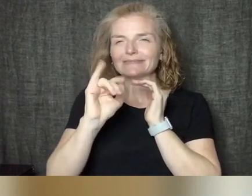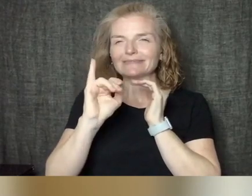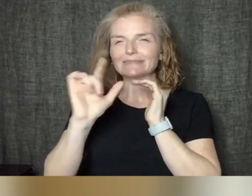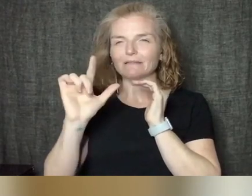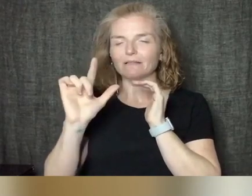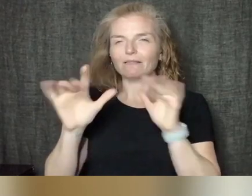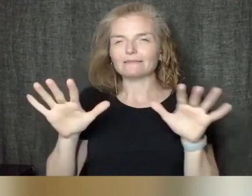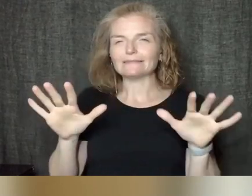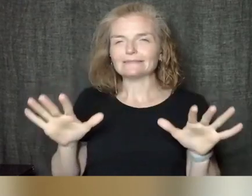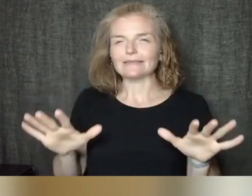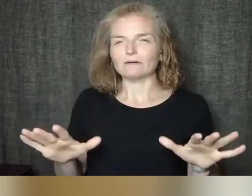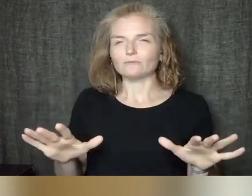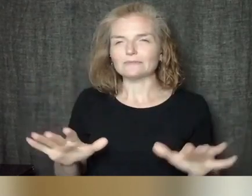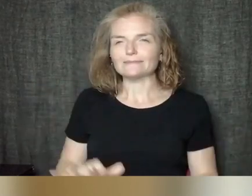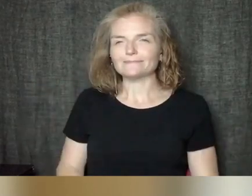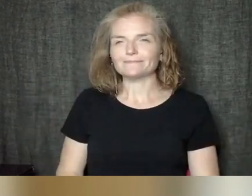Settled.